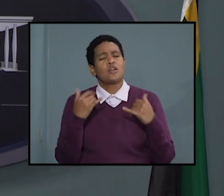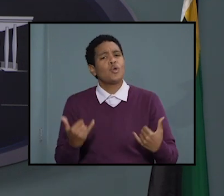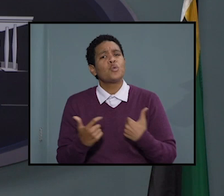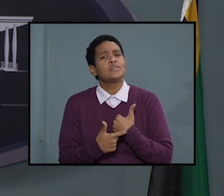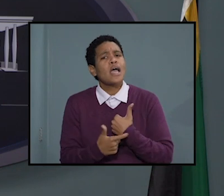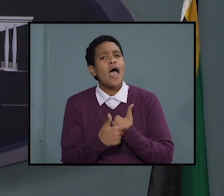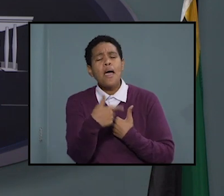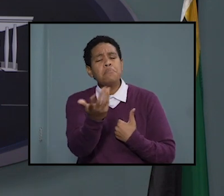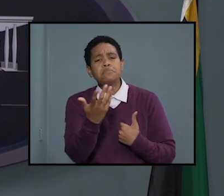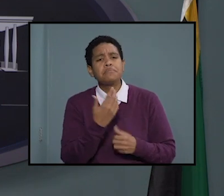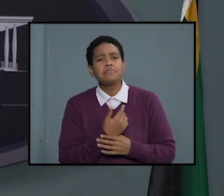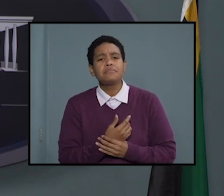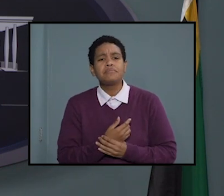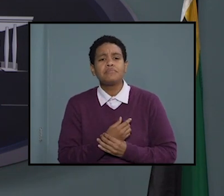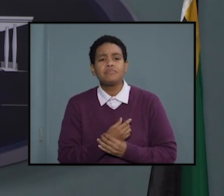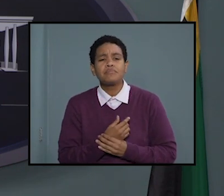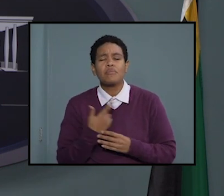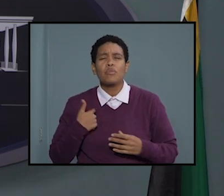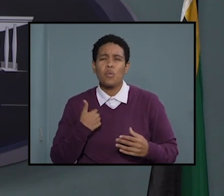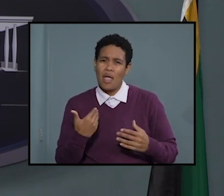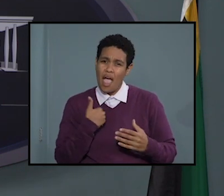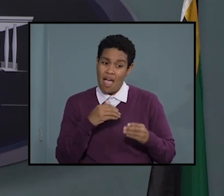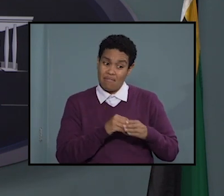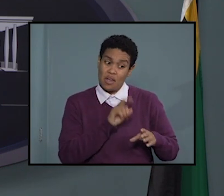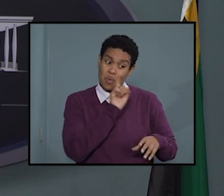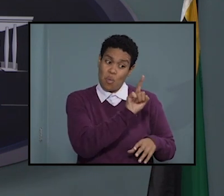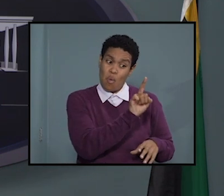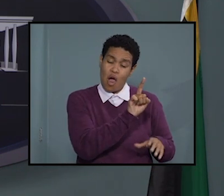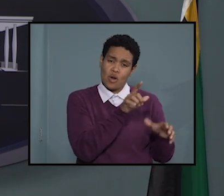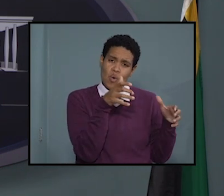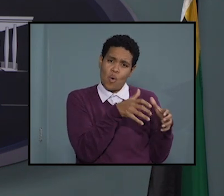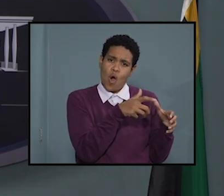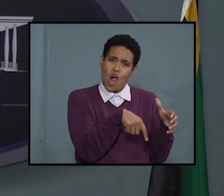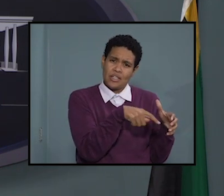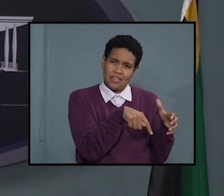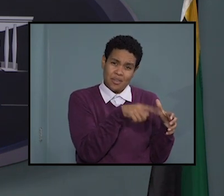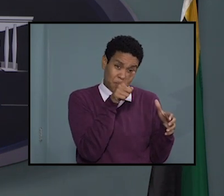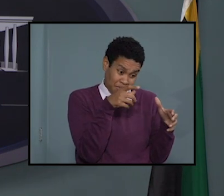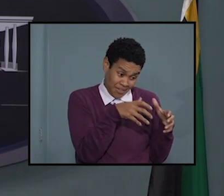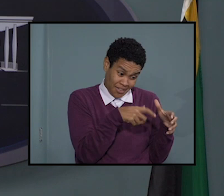in time, we have in one cohort